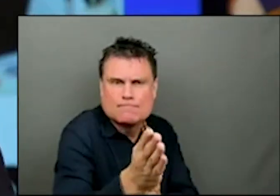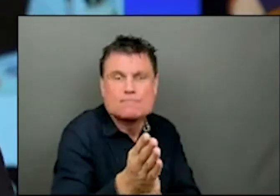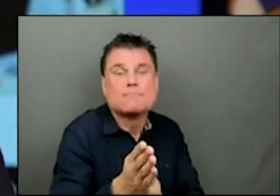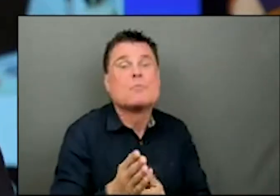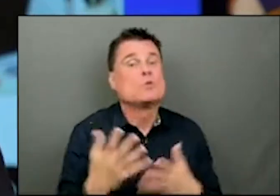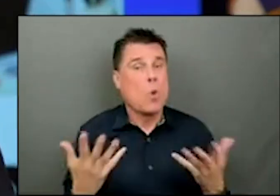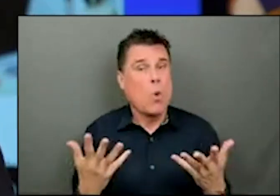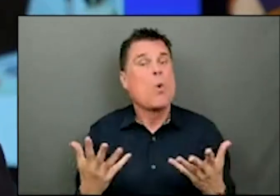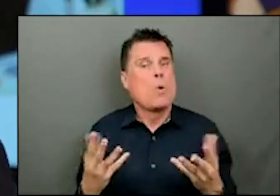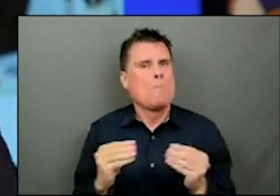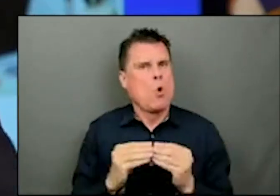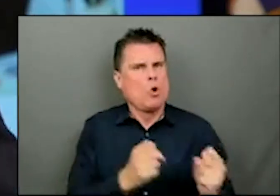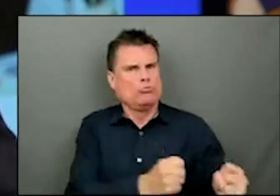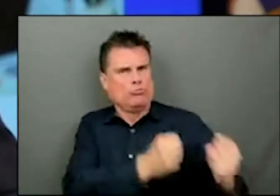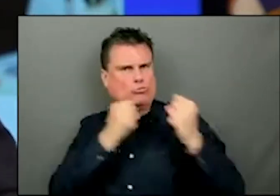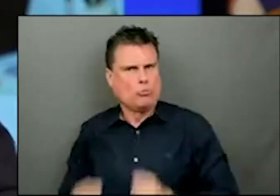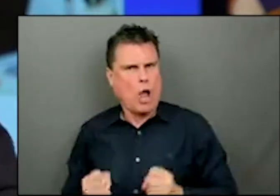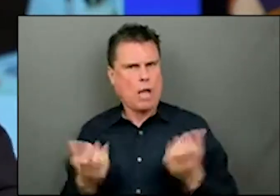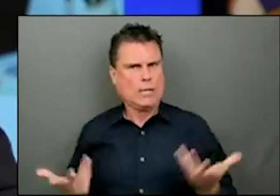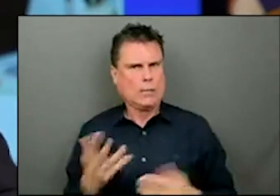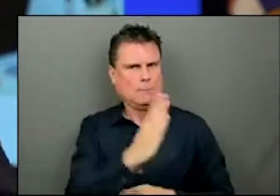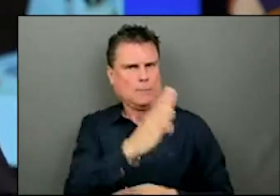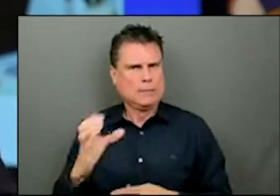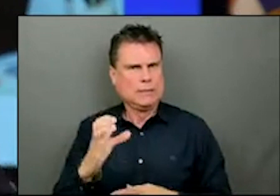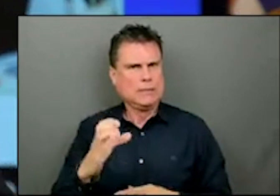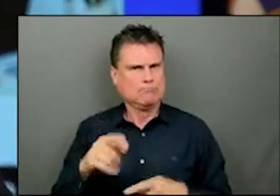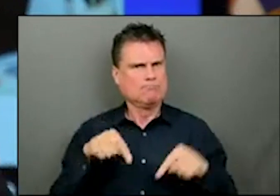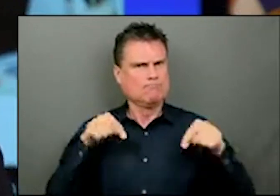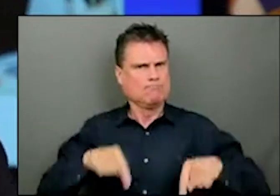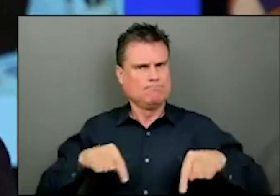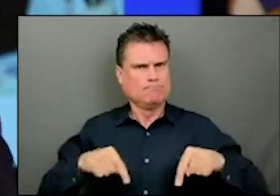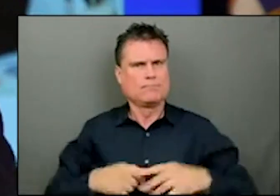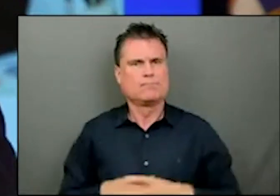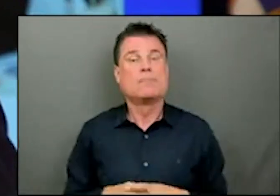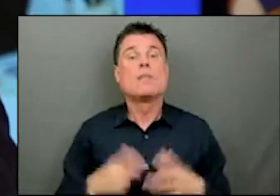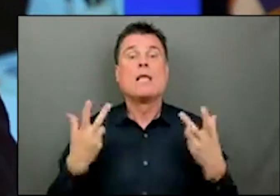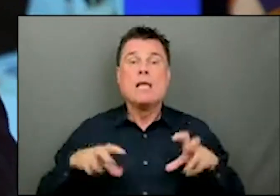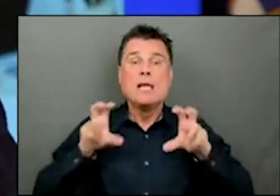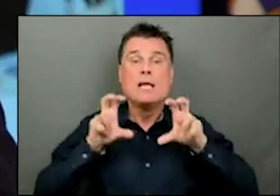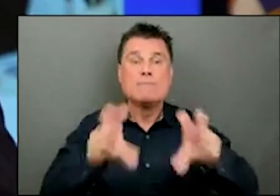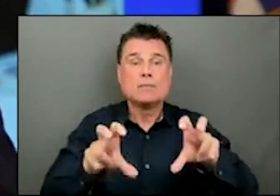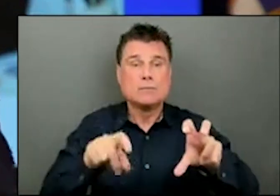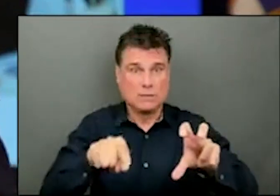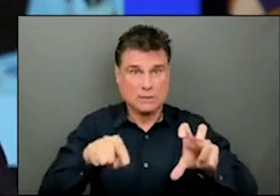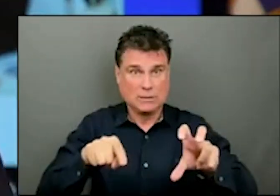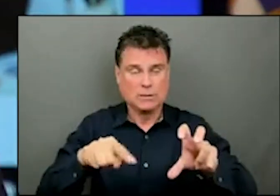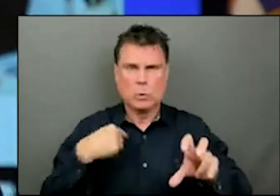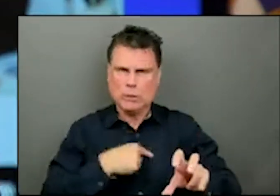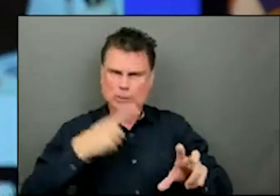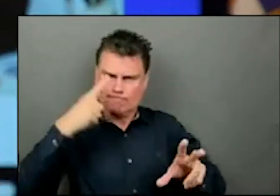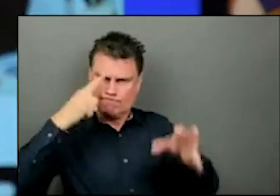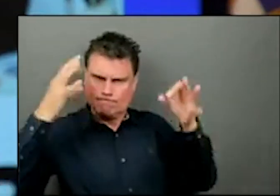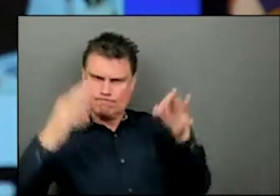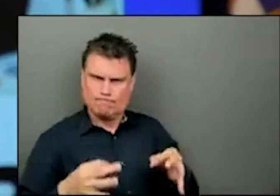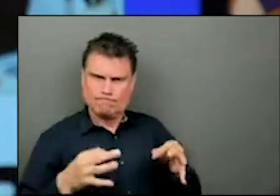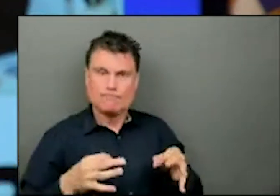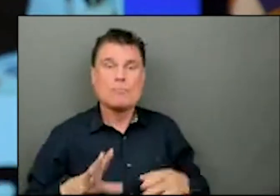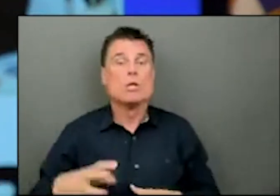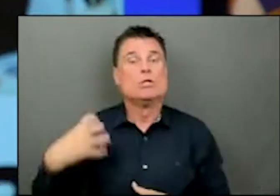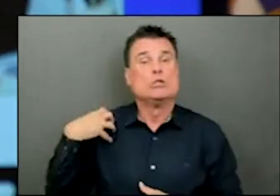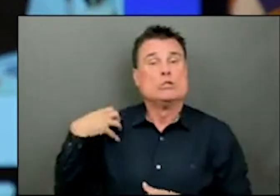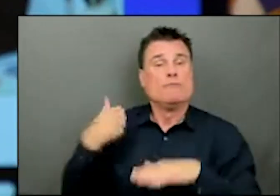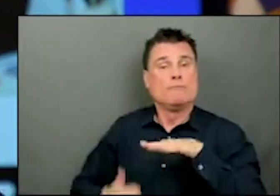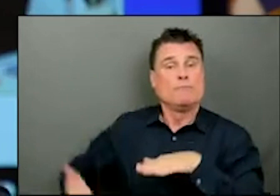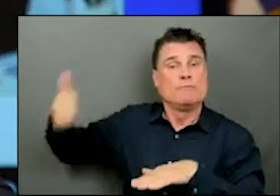coming out of the pandemic. The investment decisions of InBC will be made by the Chief Investment Officer, who will report to a board of